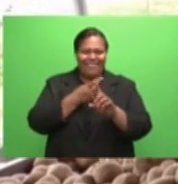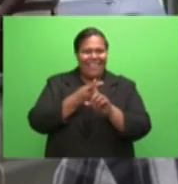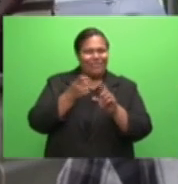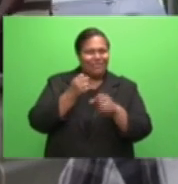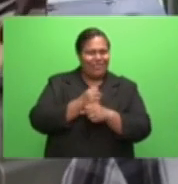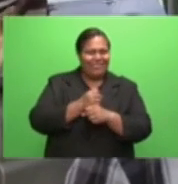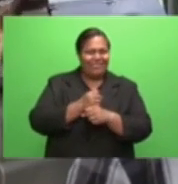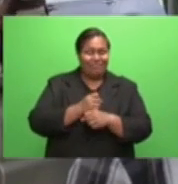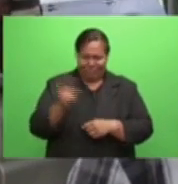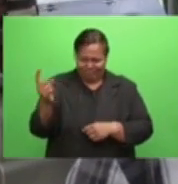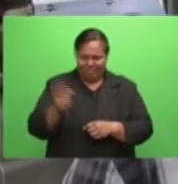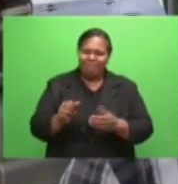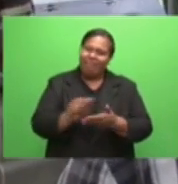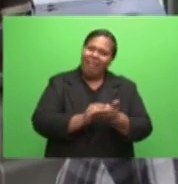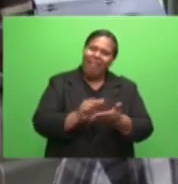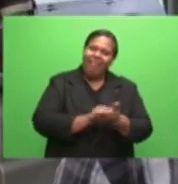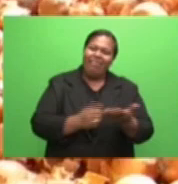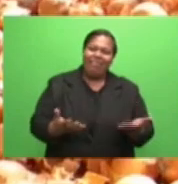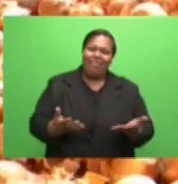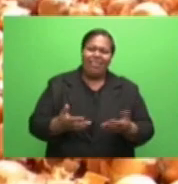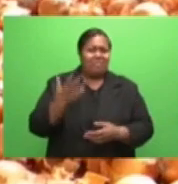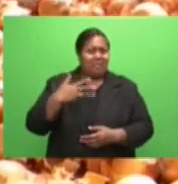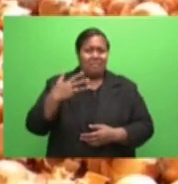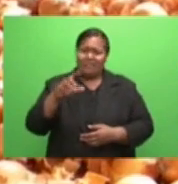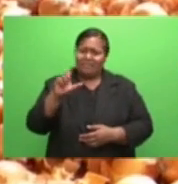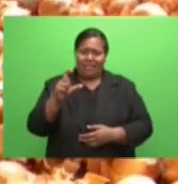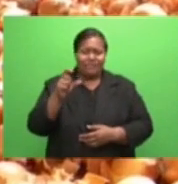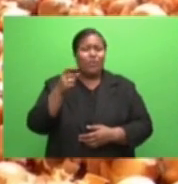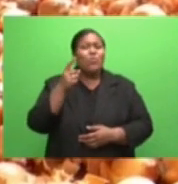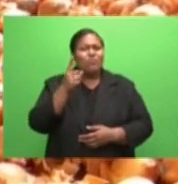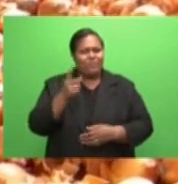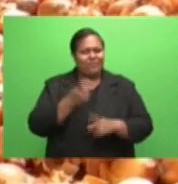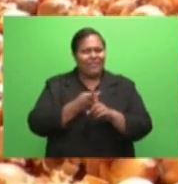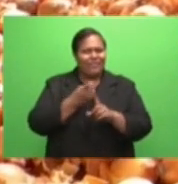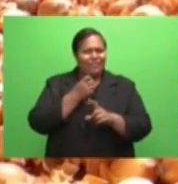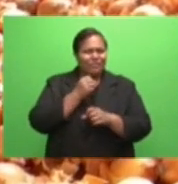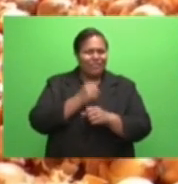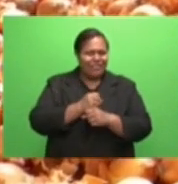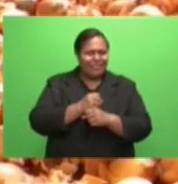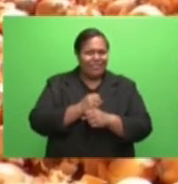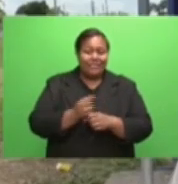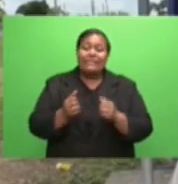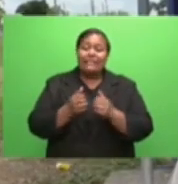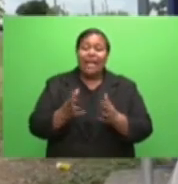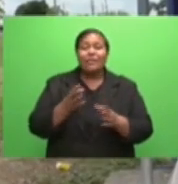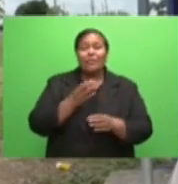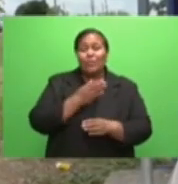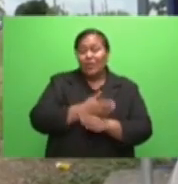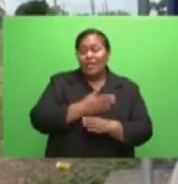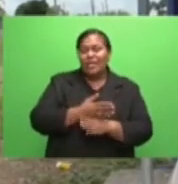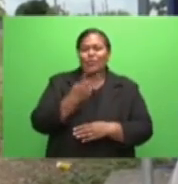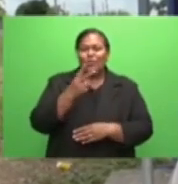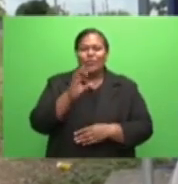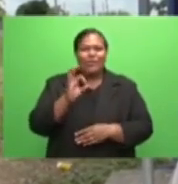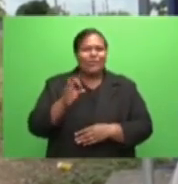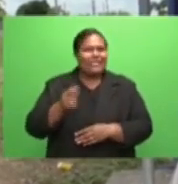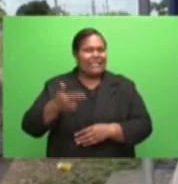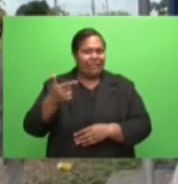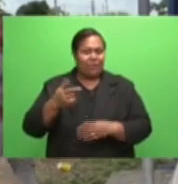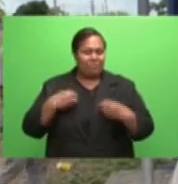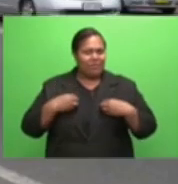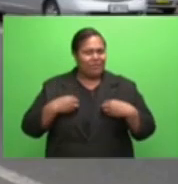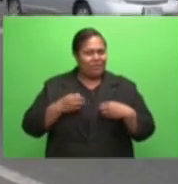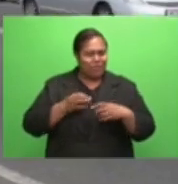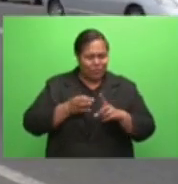get 99 cents kg. Yeah. They began operations in 2007 with business doing well,